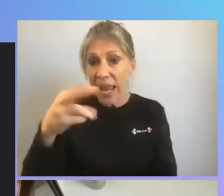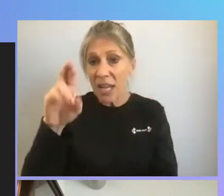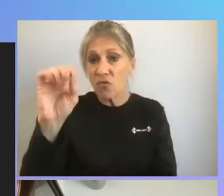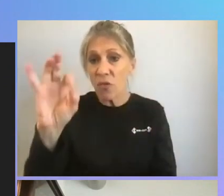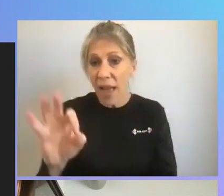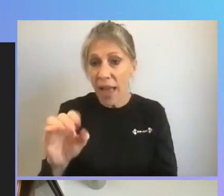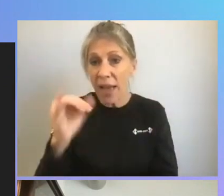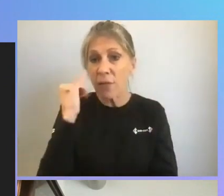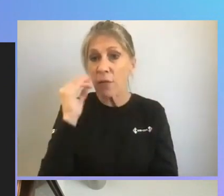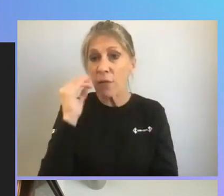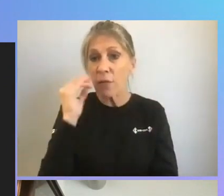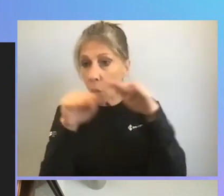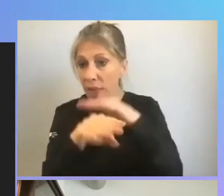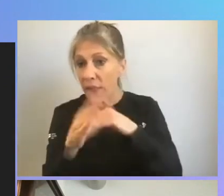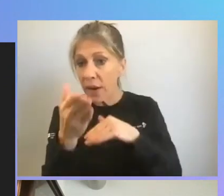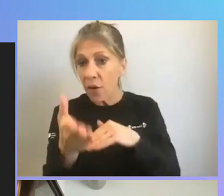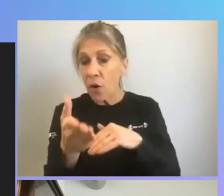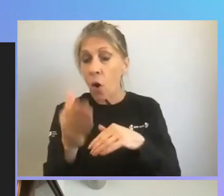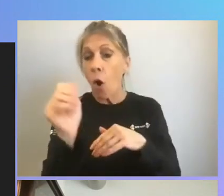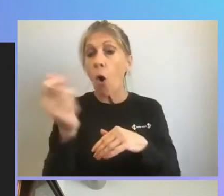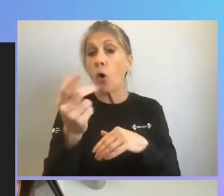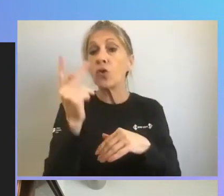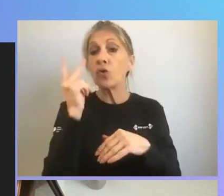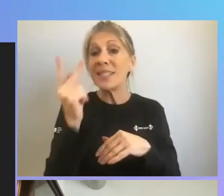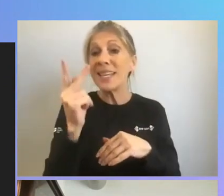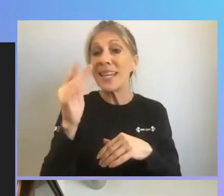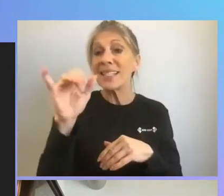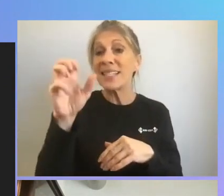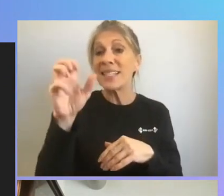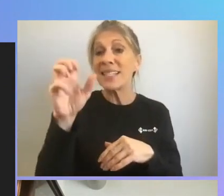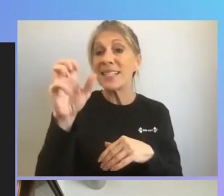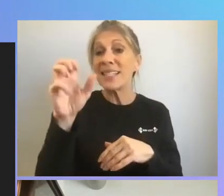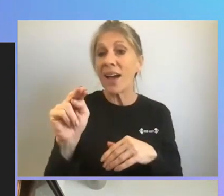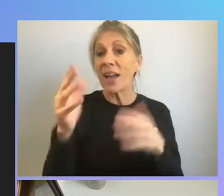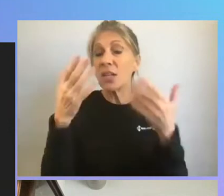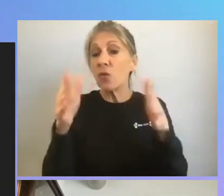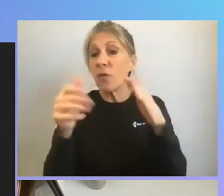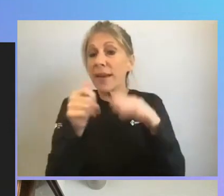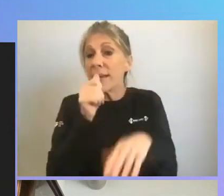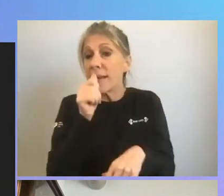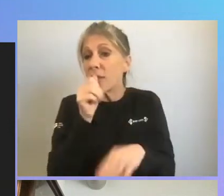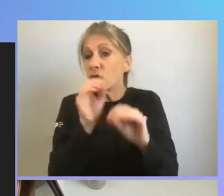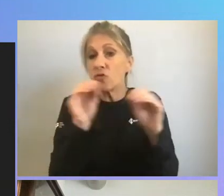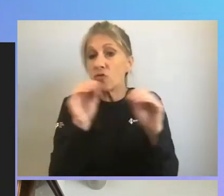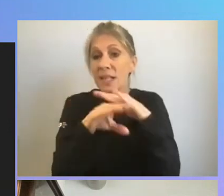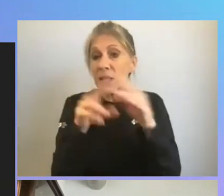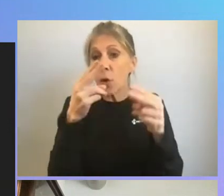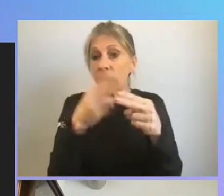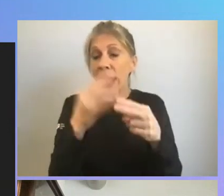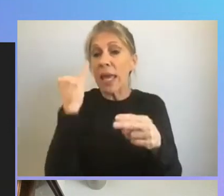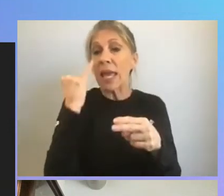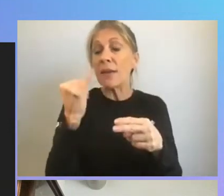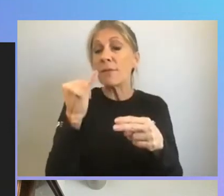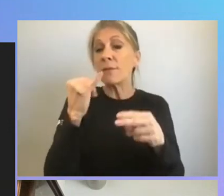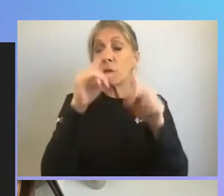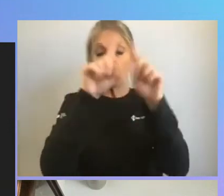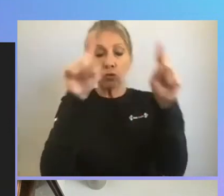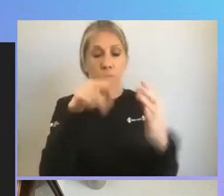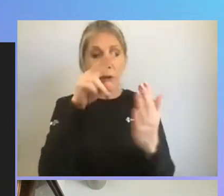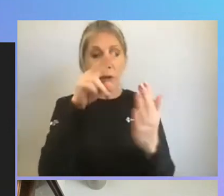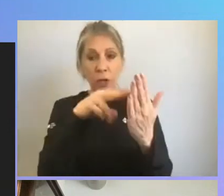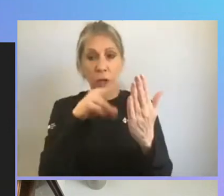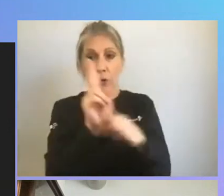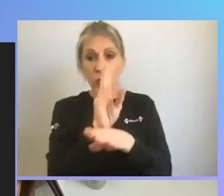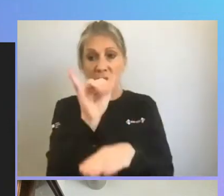go into that, all we'll see is the icon. It's ARIA hidden. There's no accessible name on it. So if a screen reader user hit this footer link, it would just